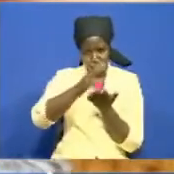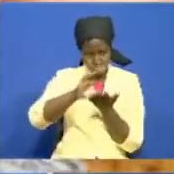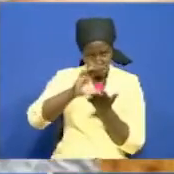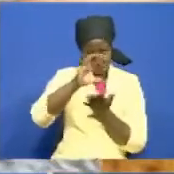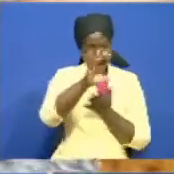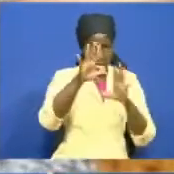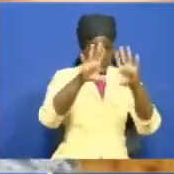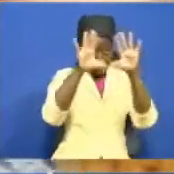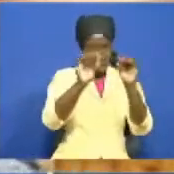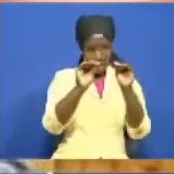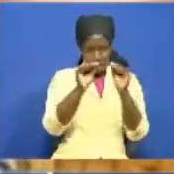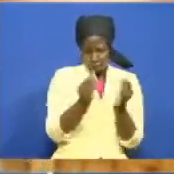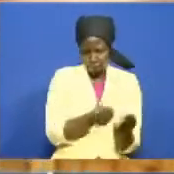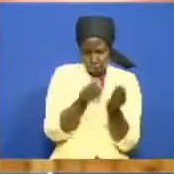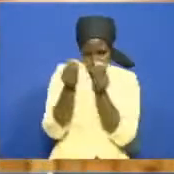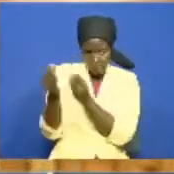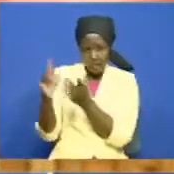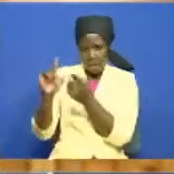uh